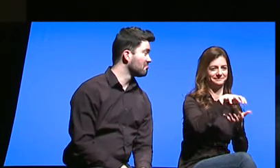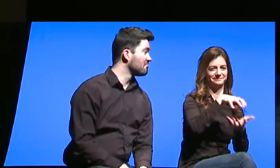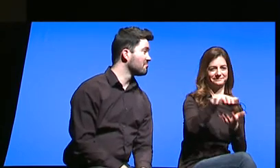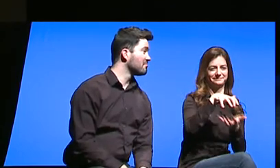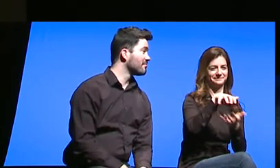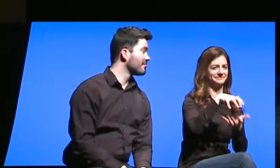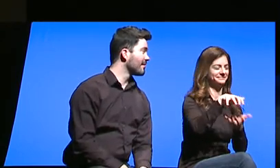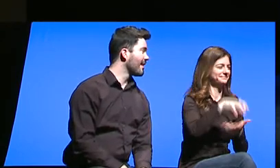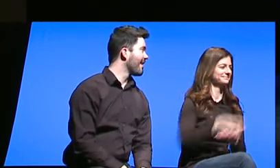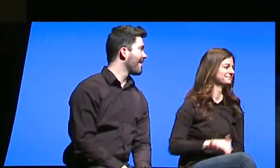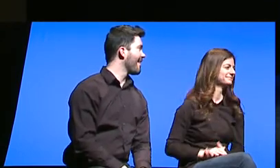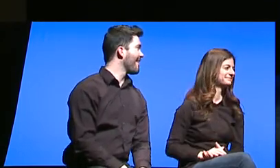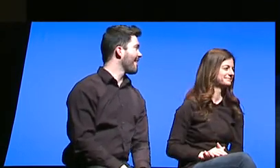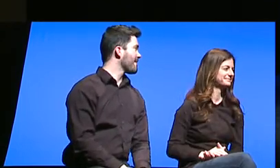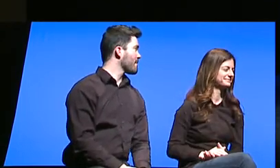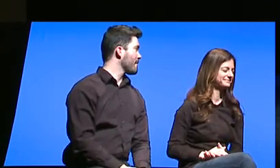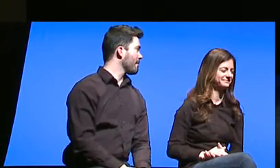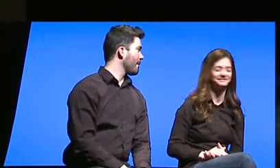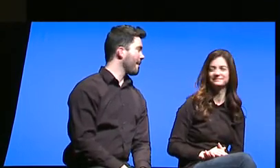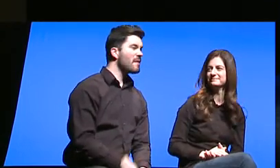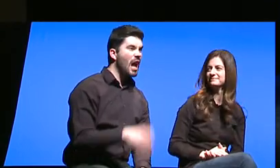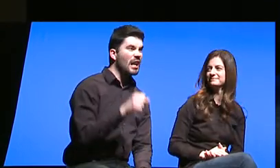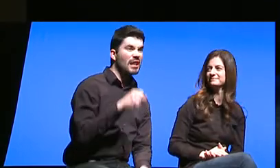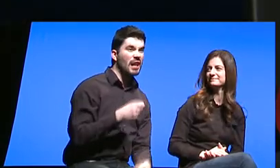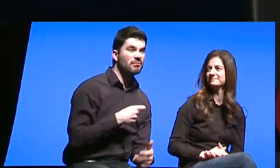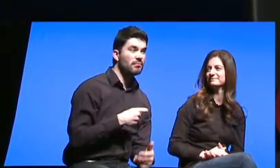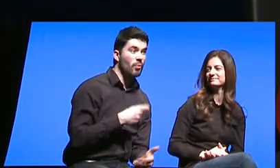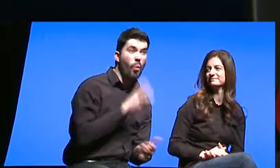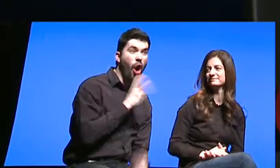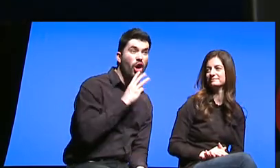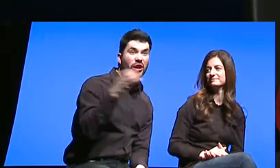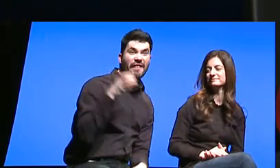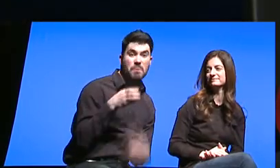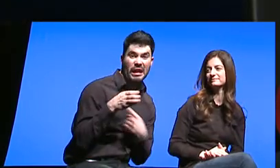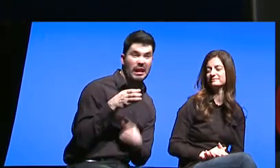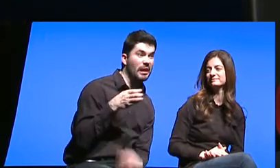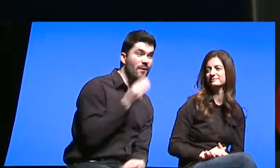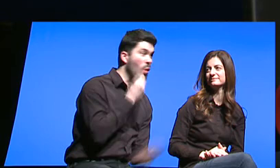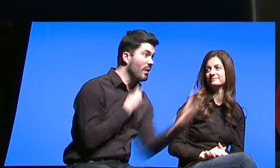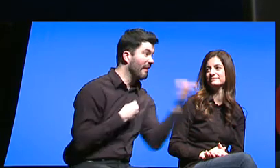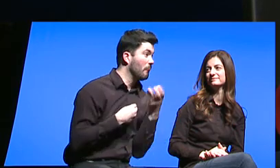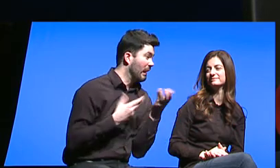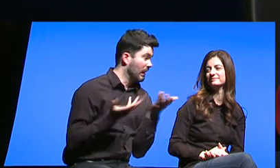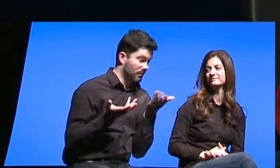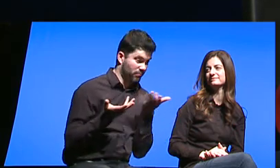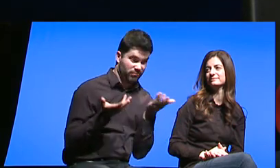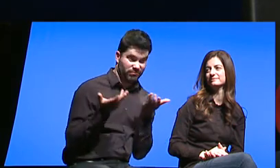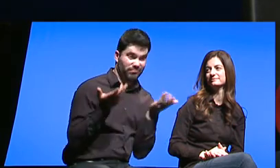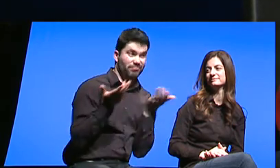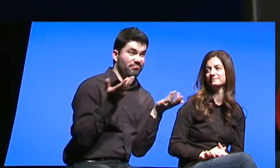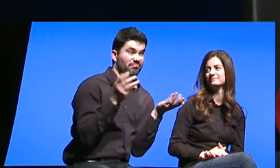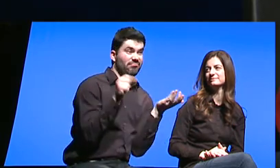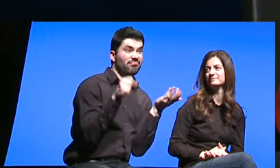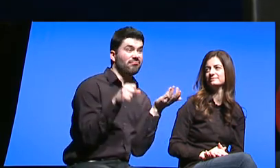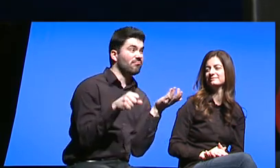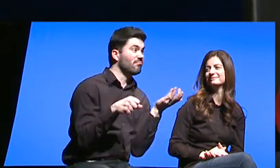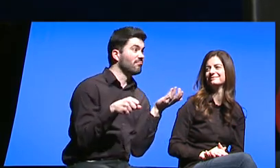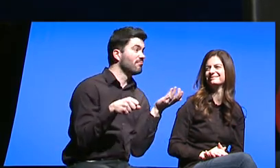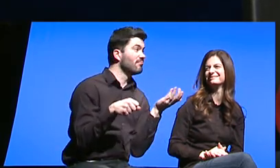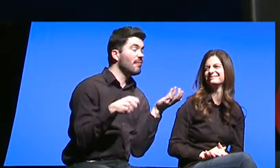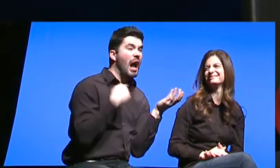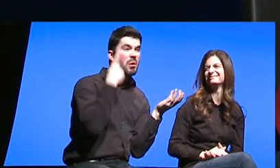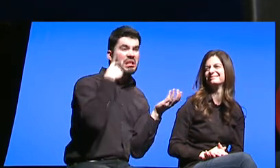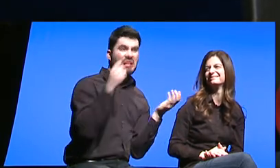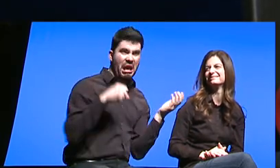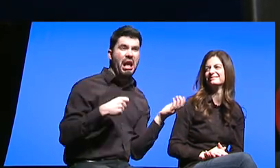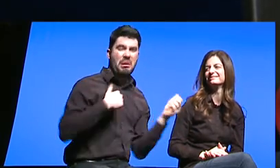They're all professional actors now. I get, like, free water and, like, snacks. So I definitely think I'm a performer for